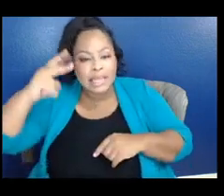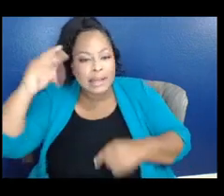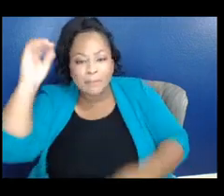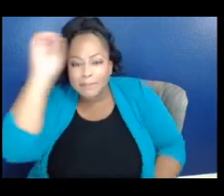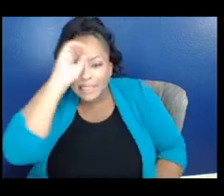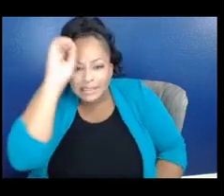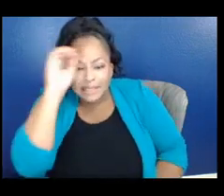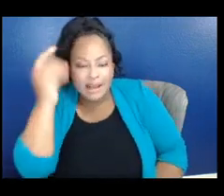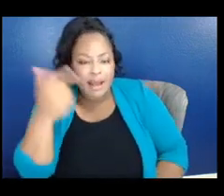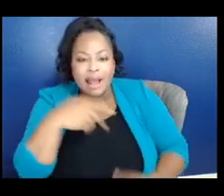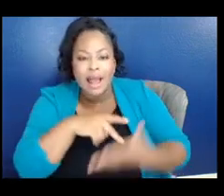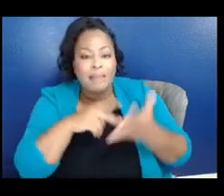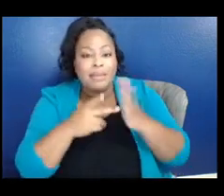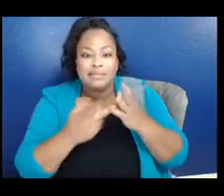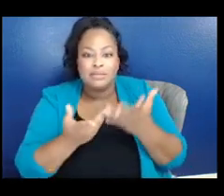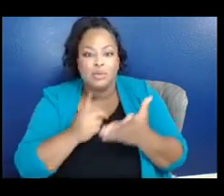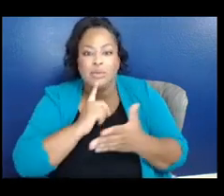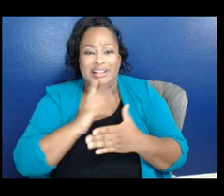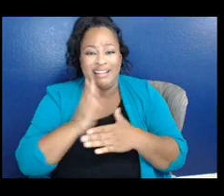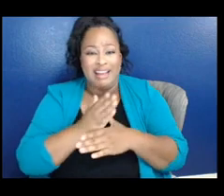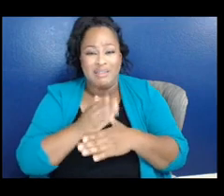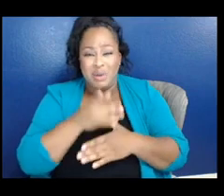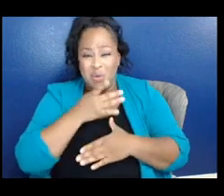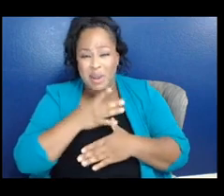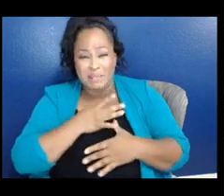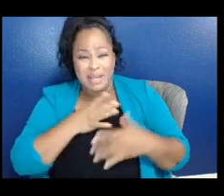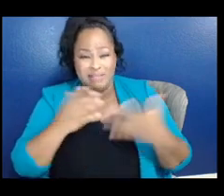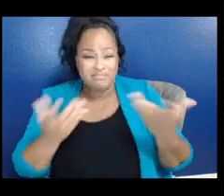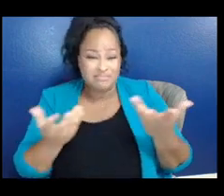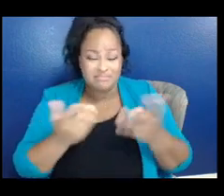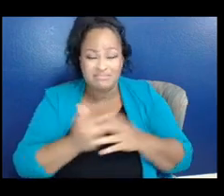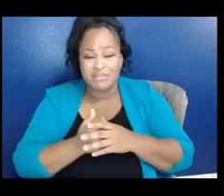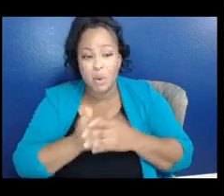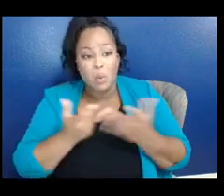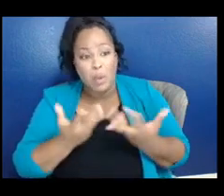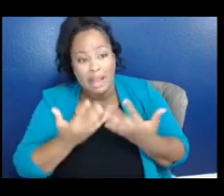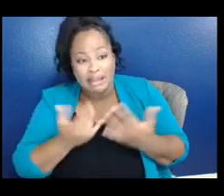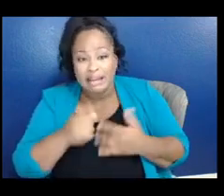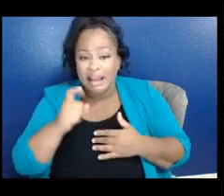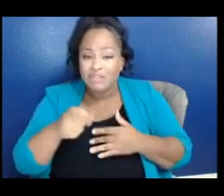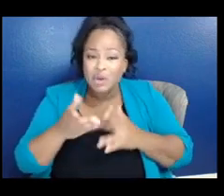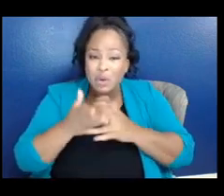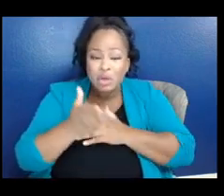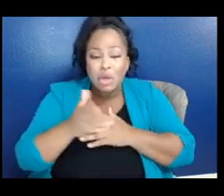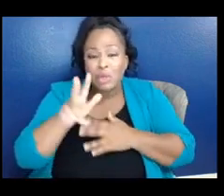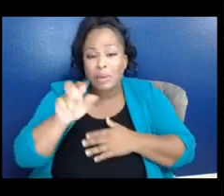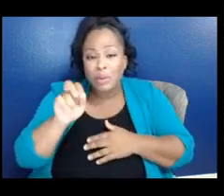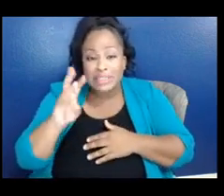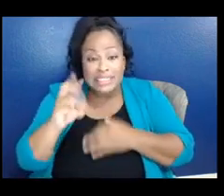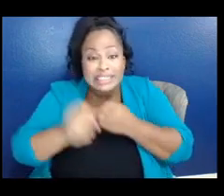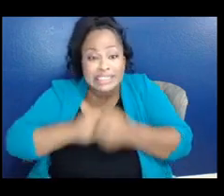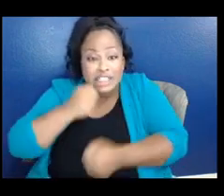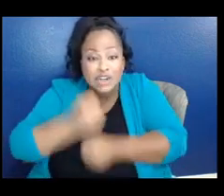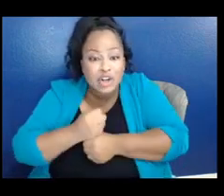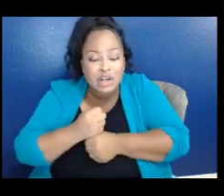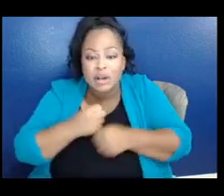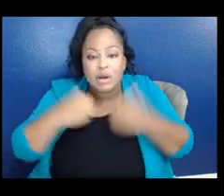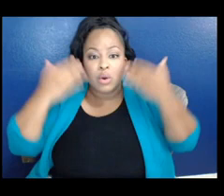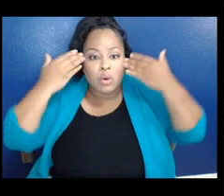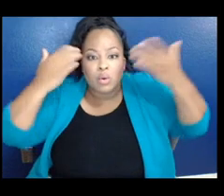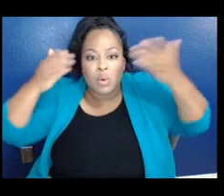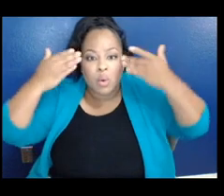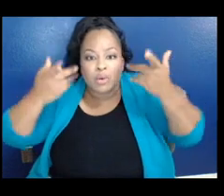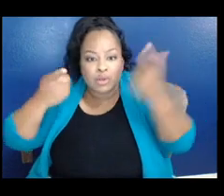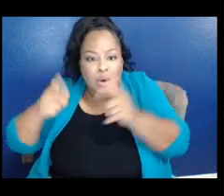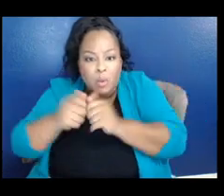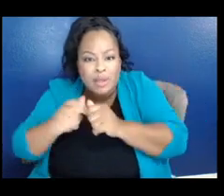second opinion. I mean, on average, women are waiting and having to go through 3.6 years of not